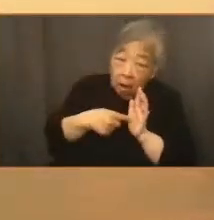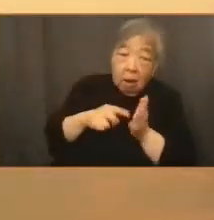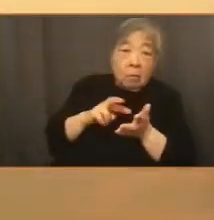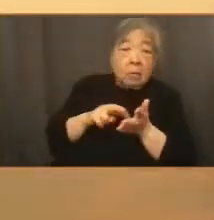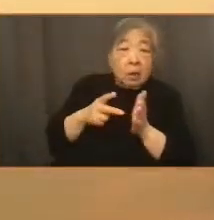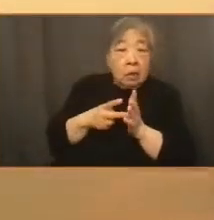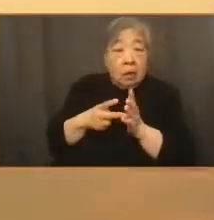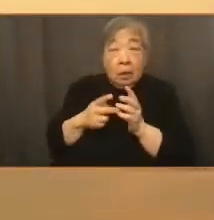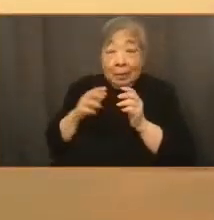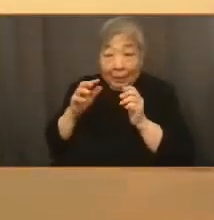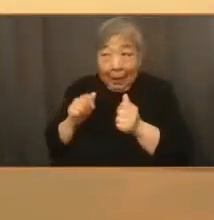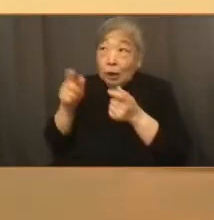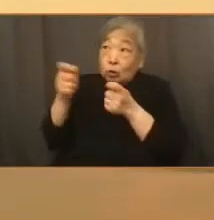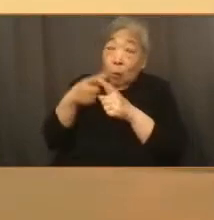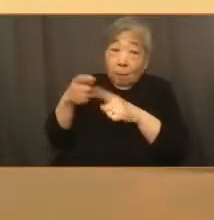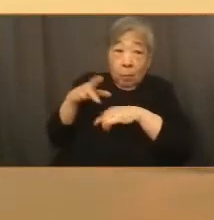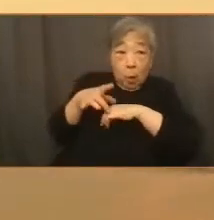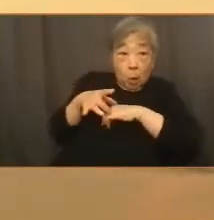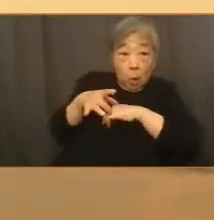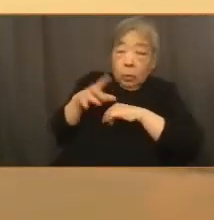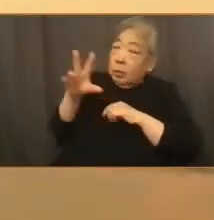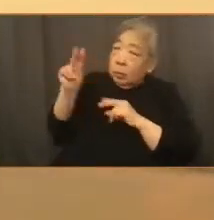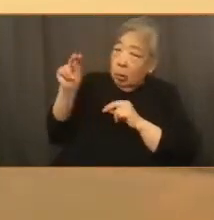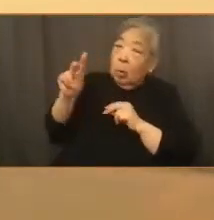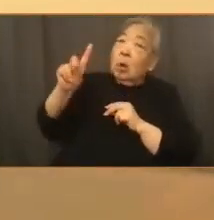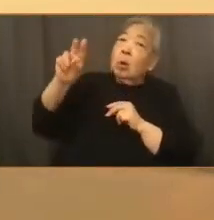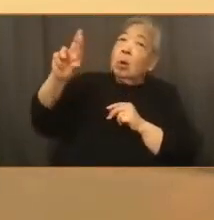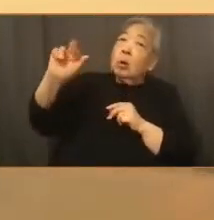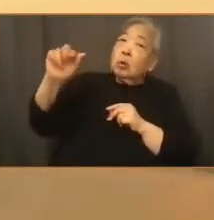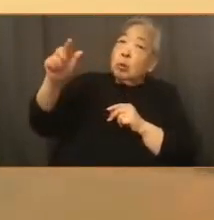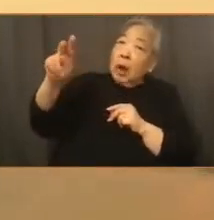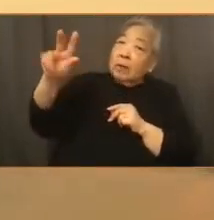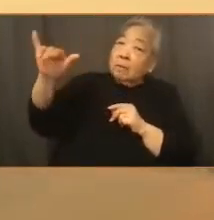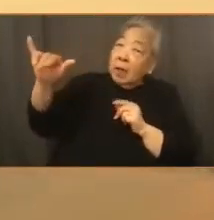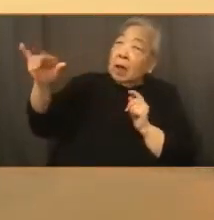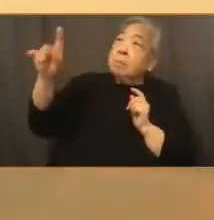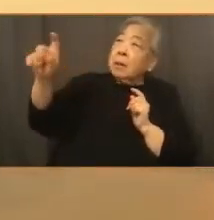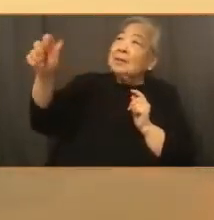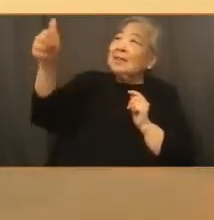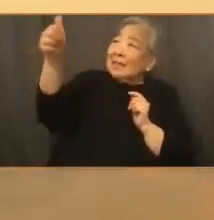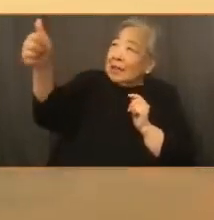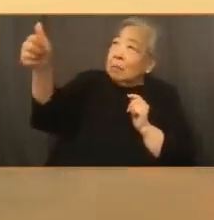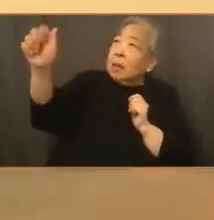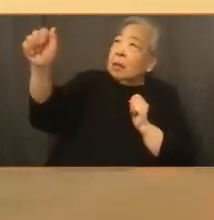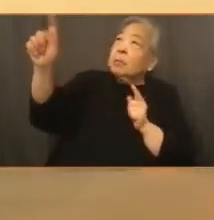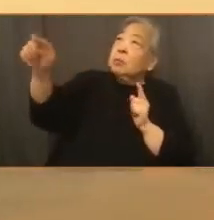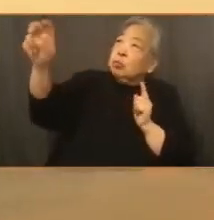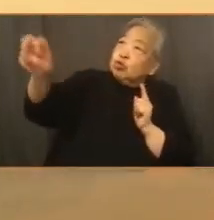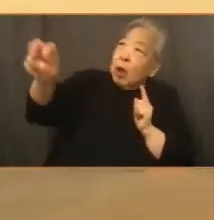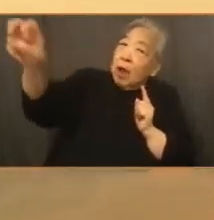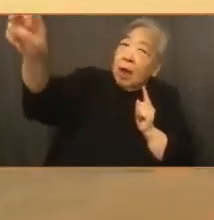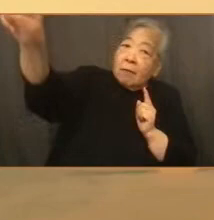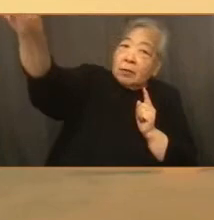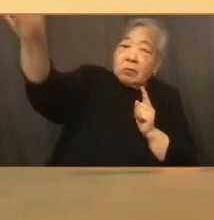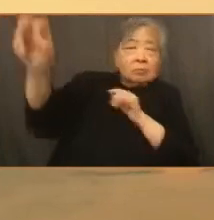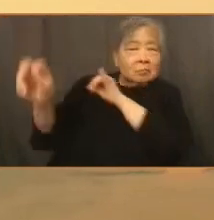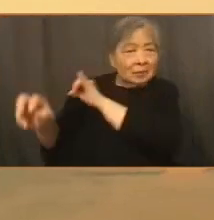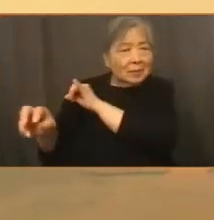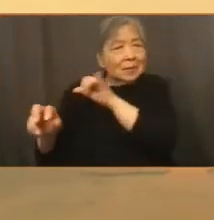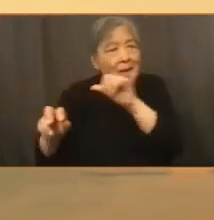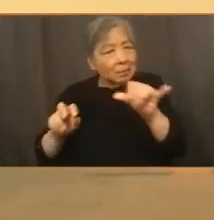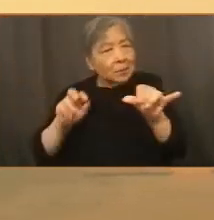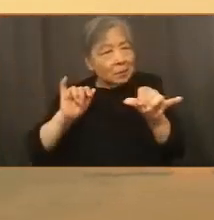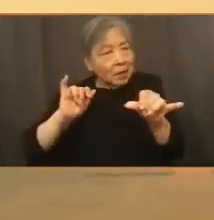Earth. We need Dragonfly to be able to go from place to place on its own, like Ingenuity. And so